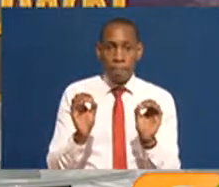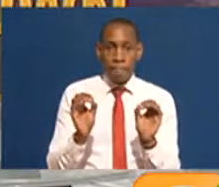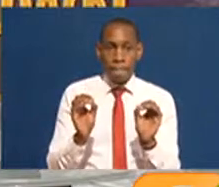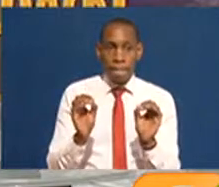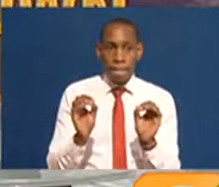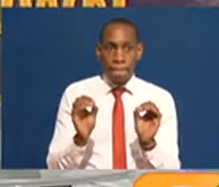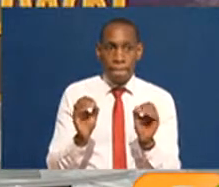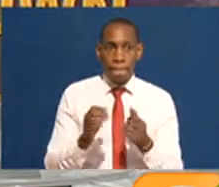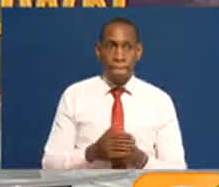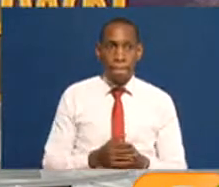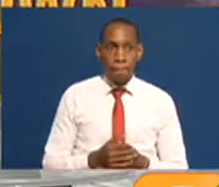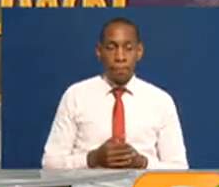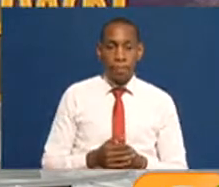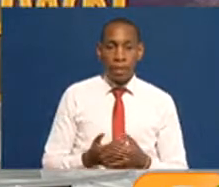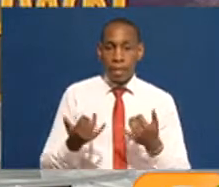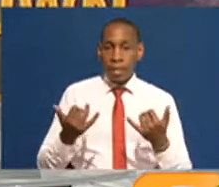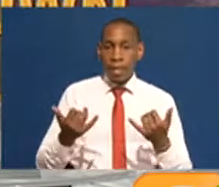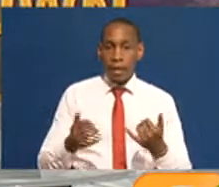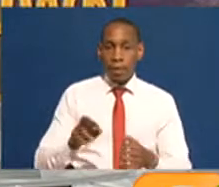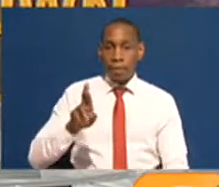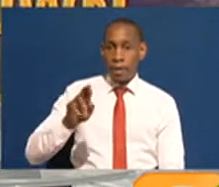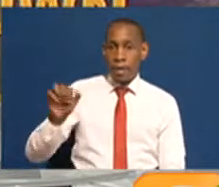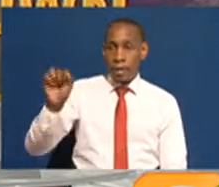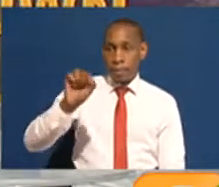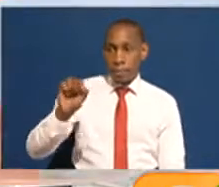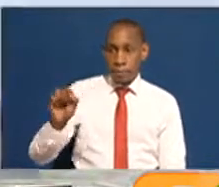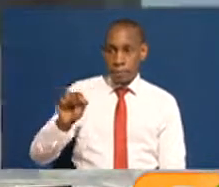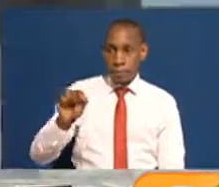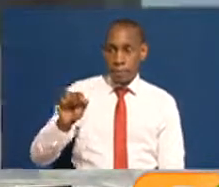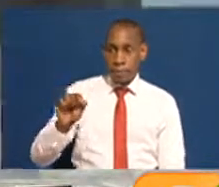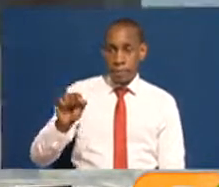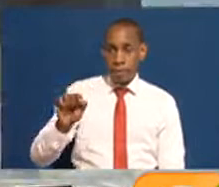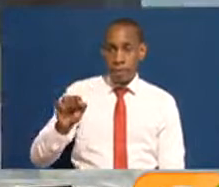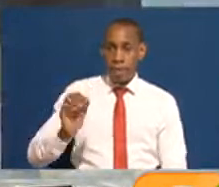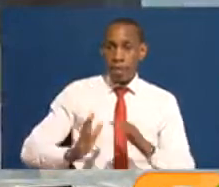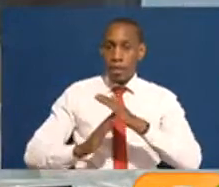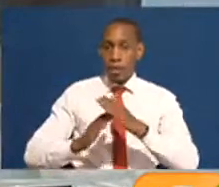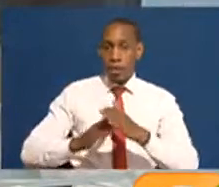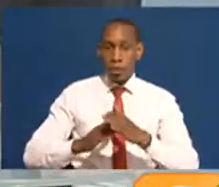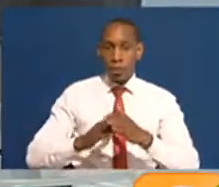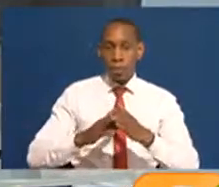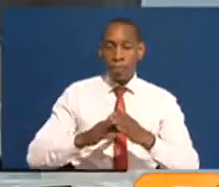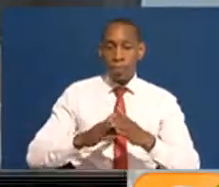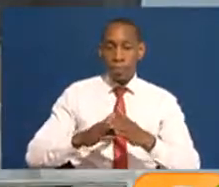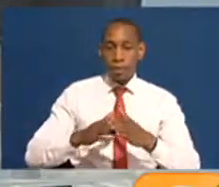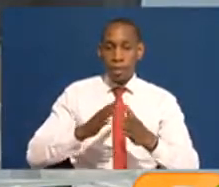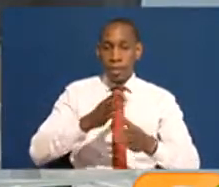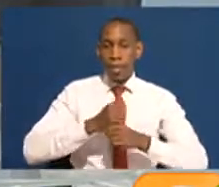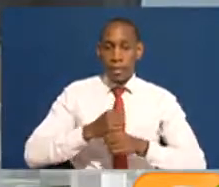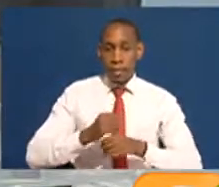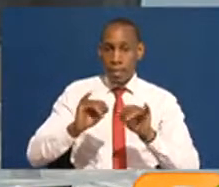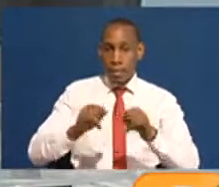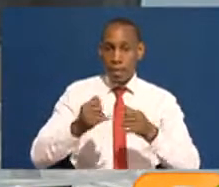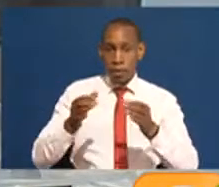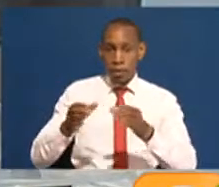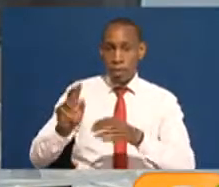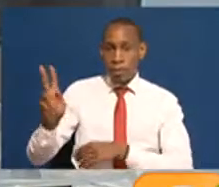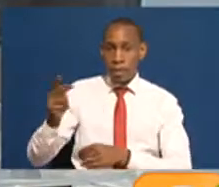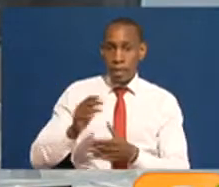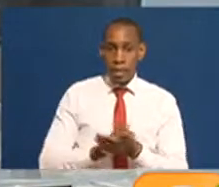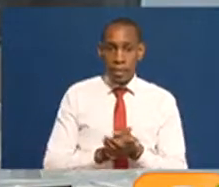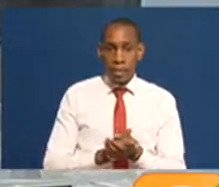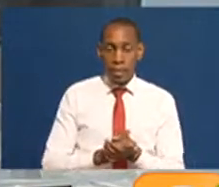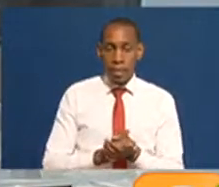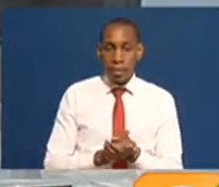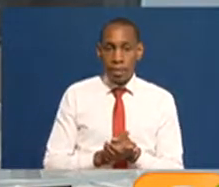facilitated too well. So, Royal Media Services is the most trusted news outlet in Kenya. Findings from a State of the